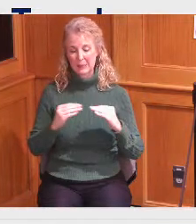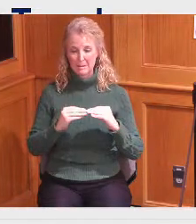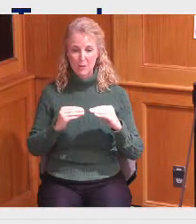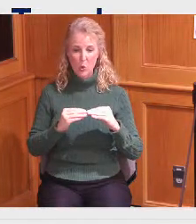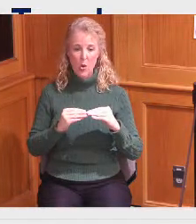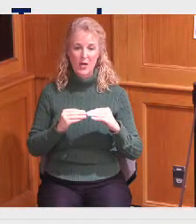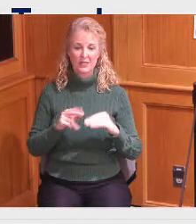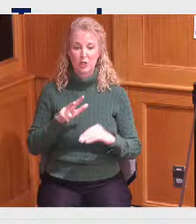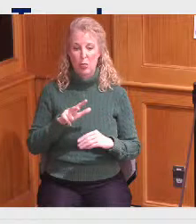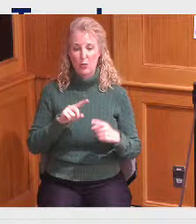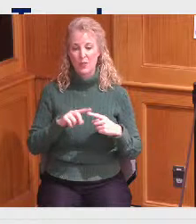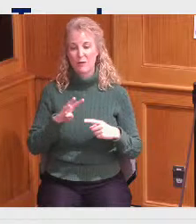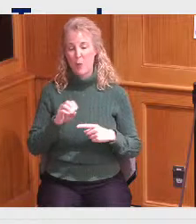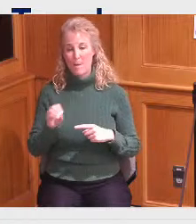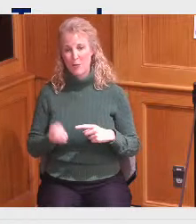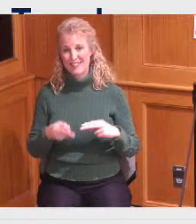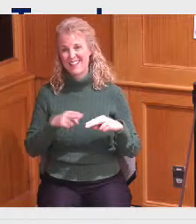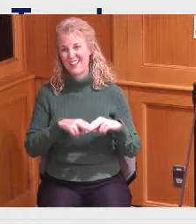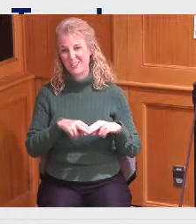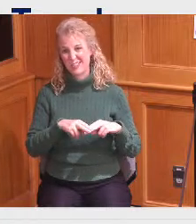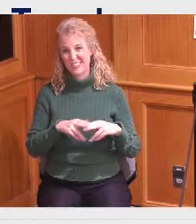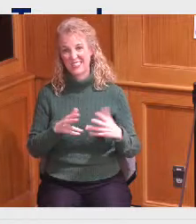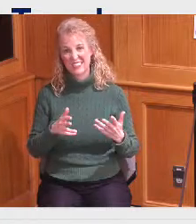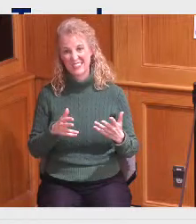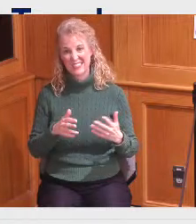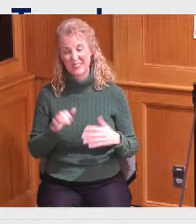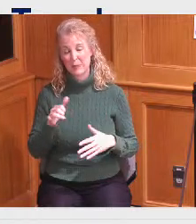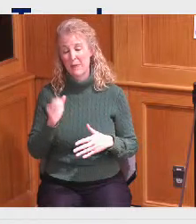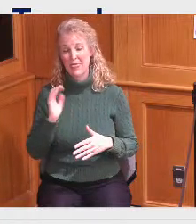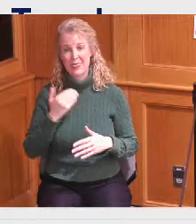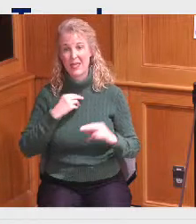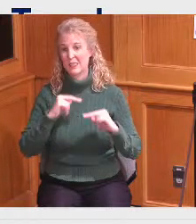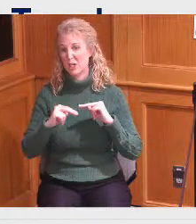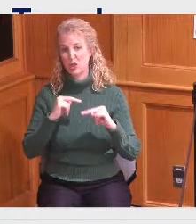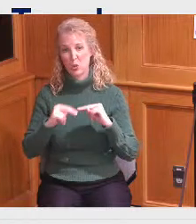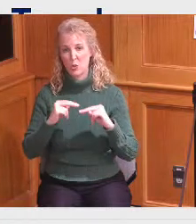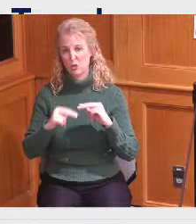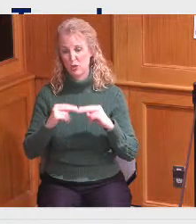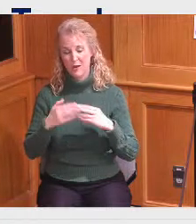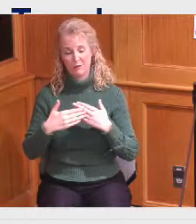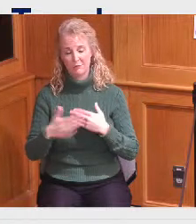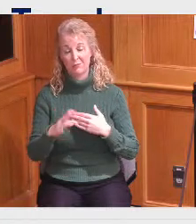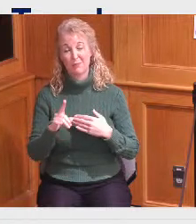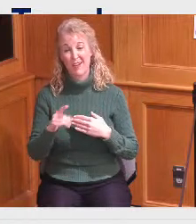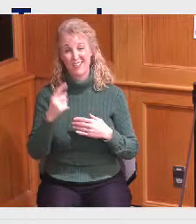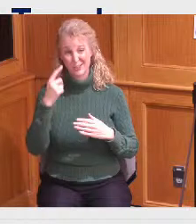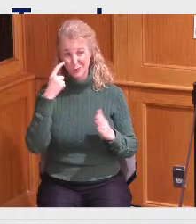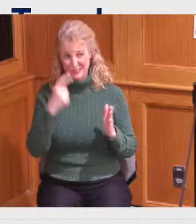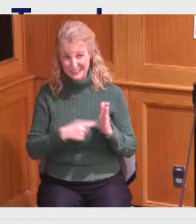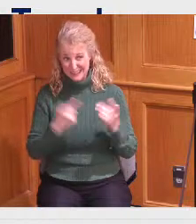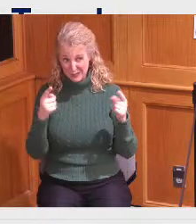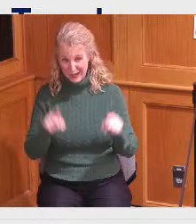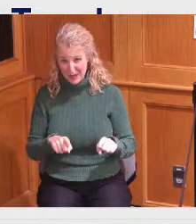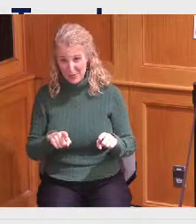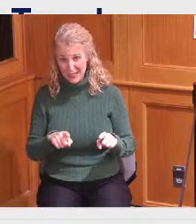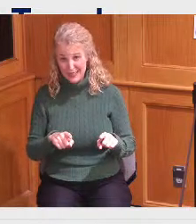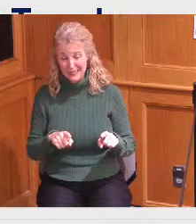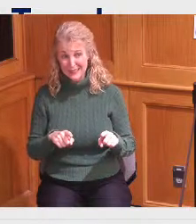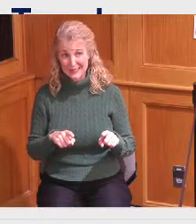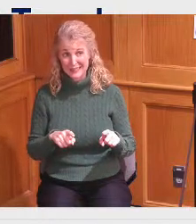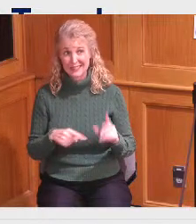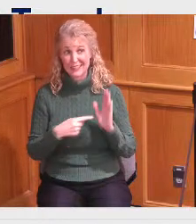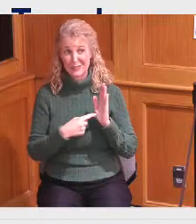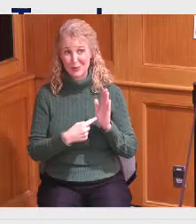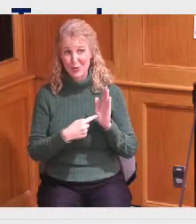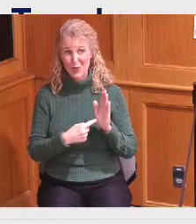annually around 3 or 4%. But that'll be a part of our negotiation going forward. But the trend line you can see also